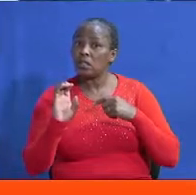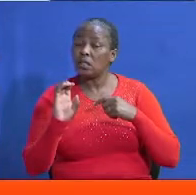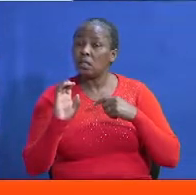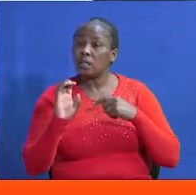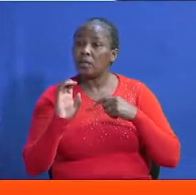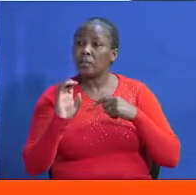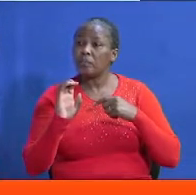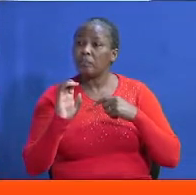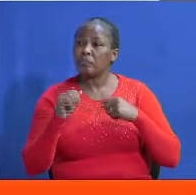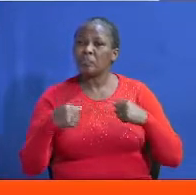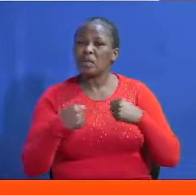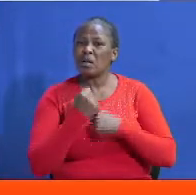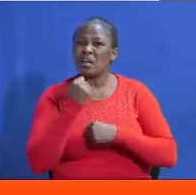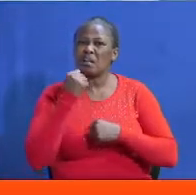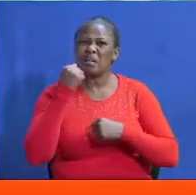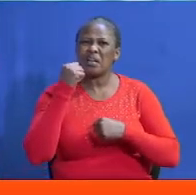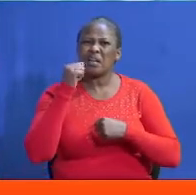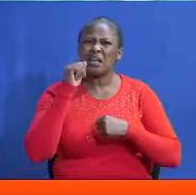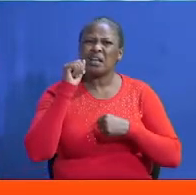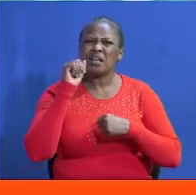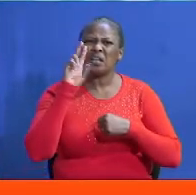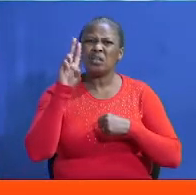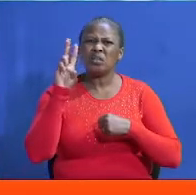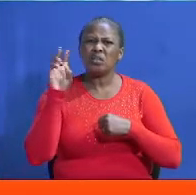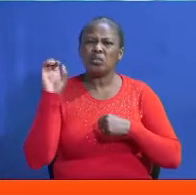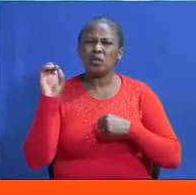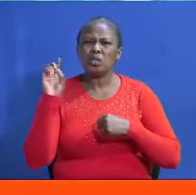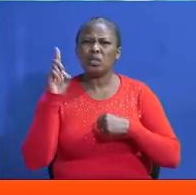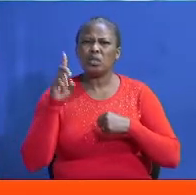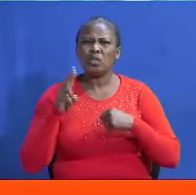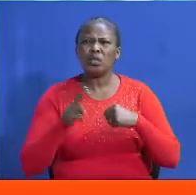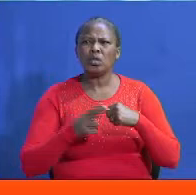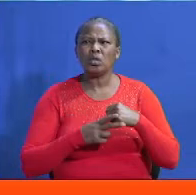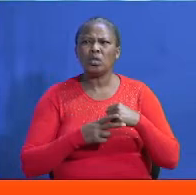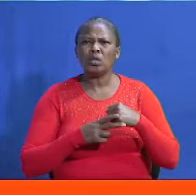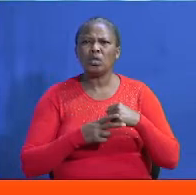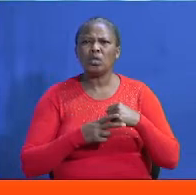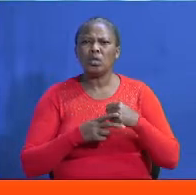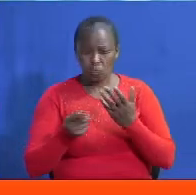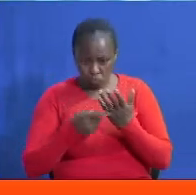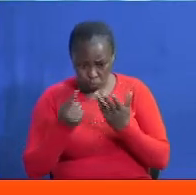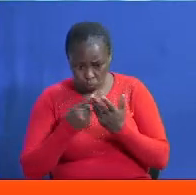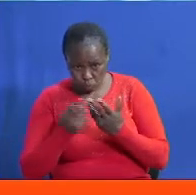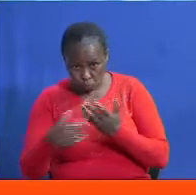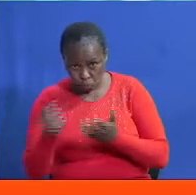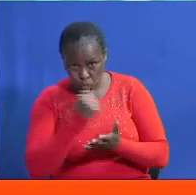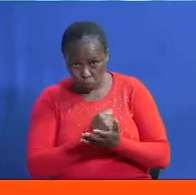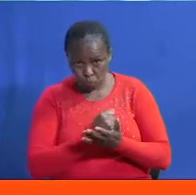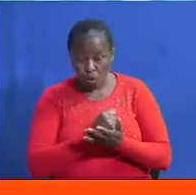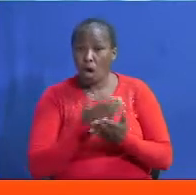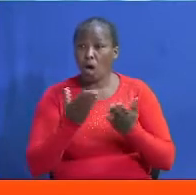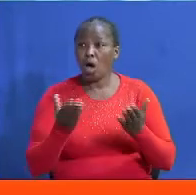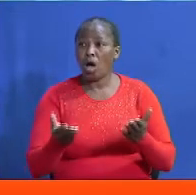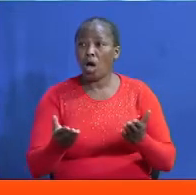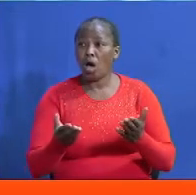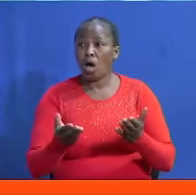okay, what happened in 2017? Hmm. I think the constituency tallying officers, they were the ones who were bribed. All right. Like, yeah,